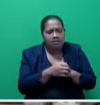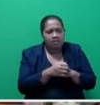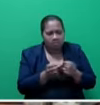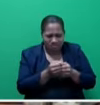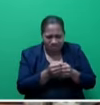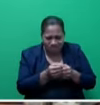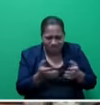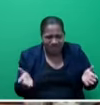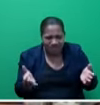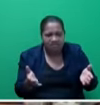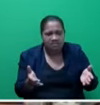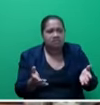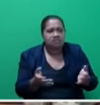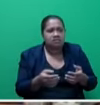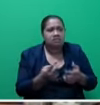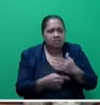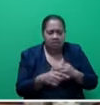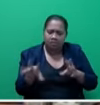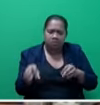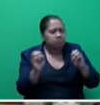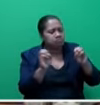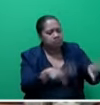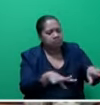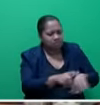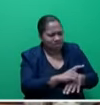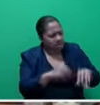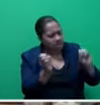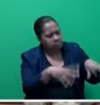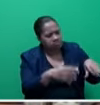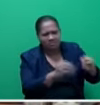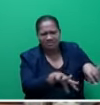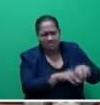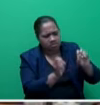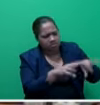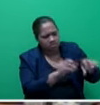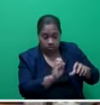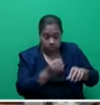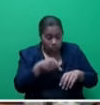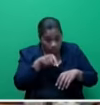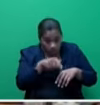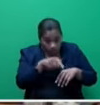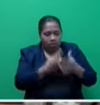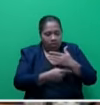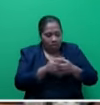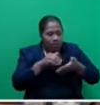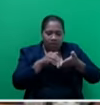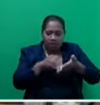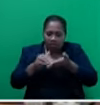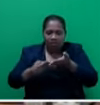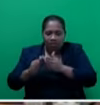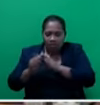stream and often ends up in landfill and dump sites. This program will help our communities sustain our environments around